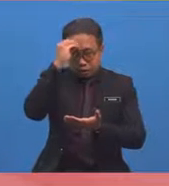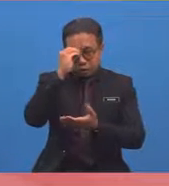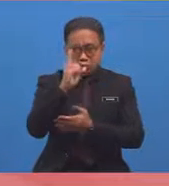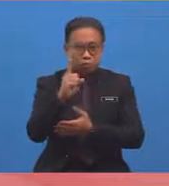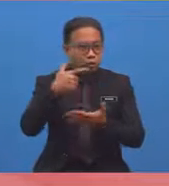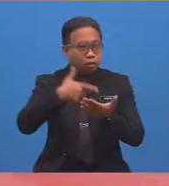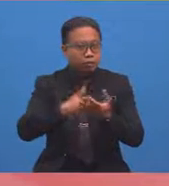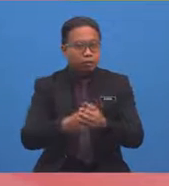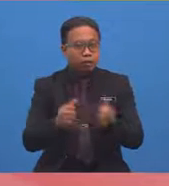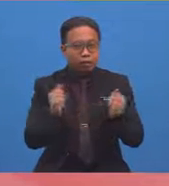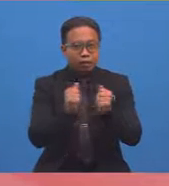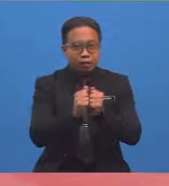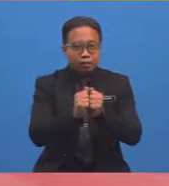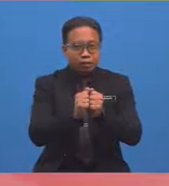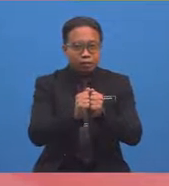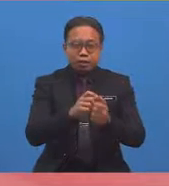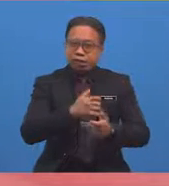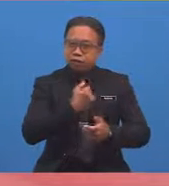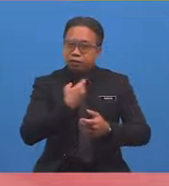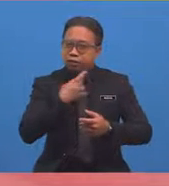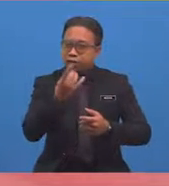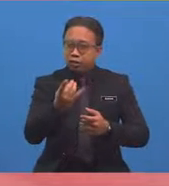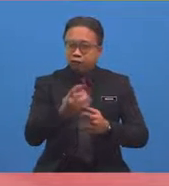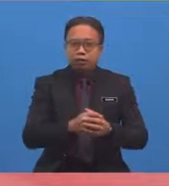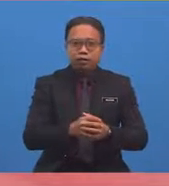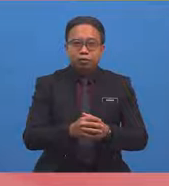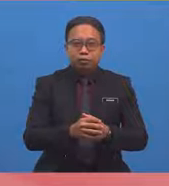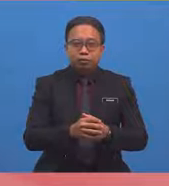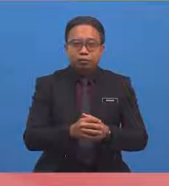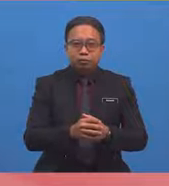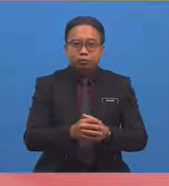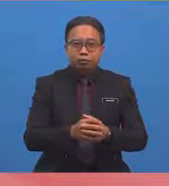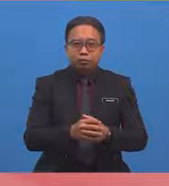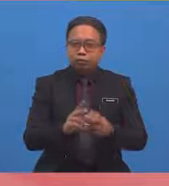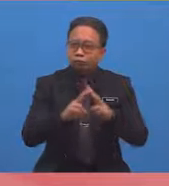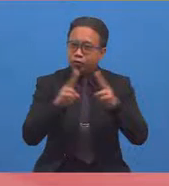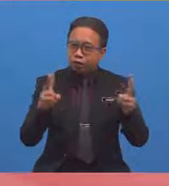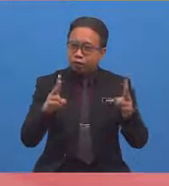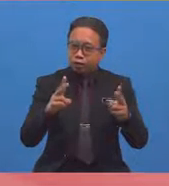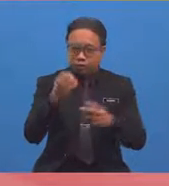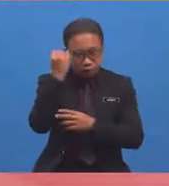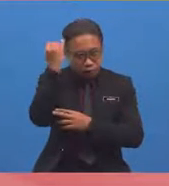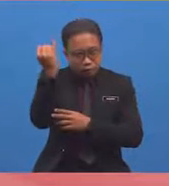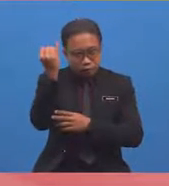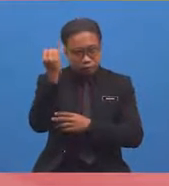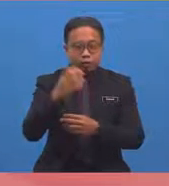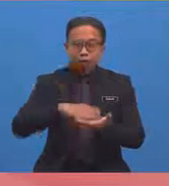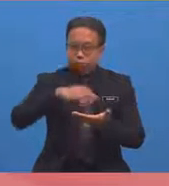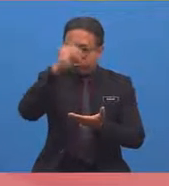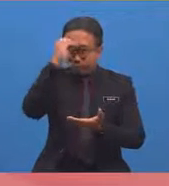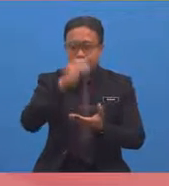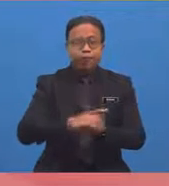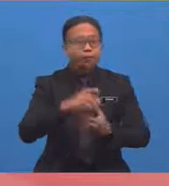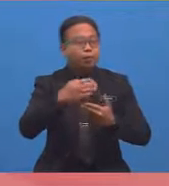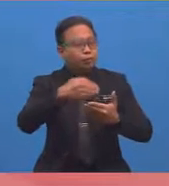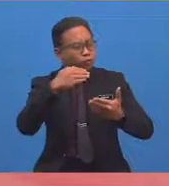once again with another exciting, entertaining, and of course, a very informative episode. Before